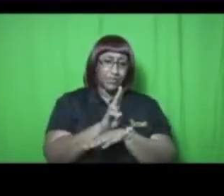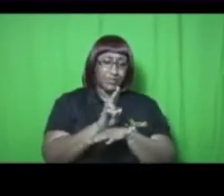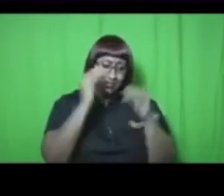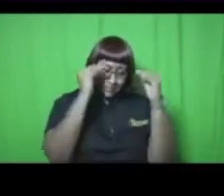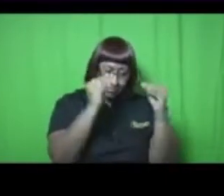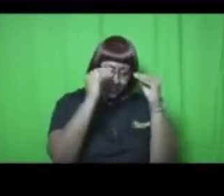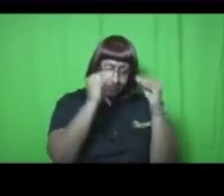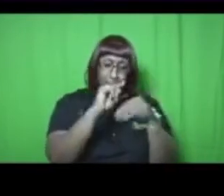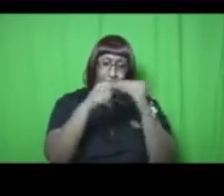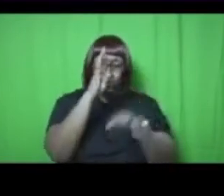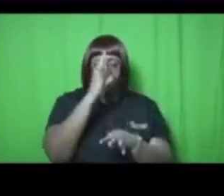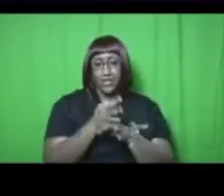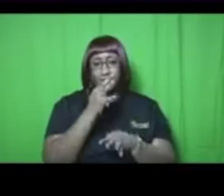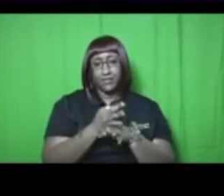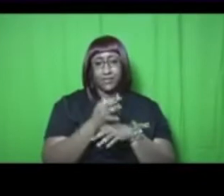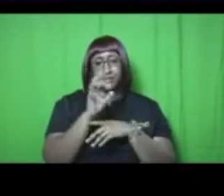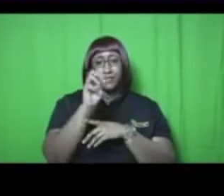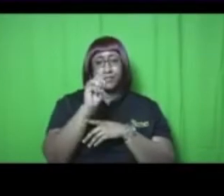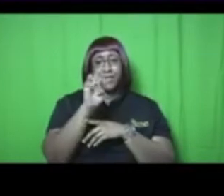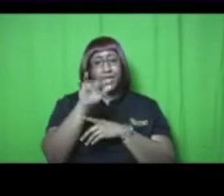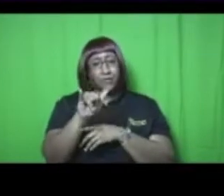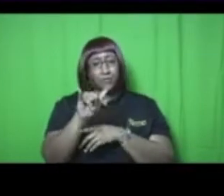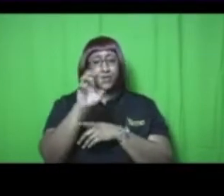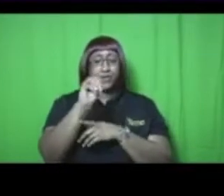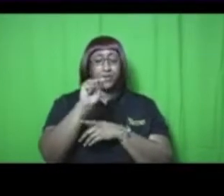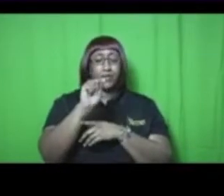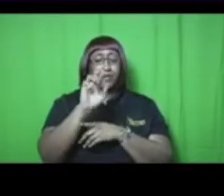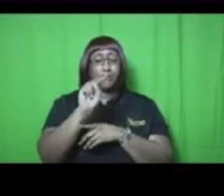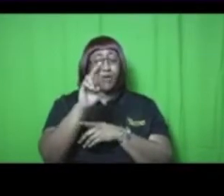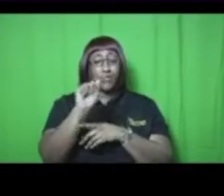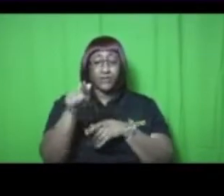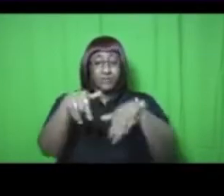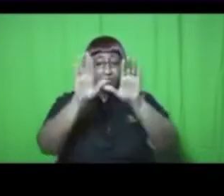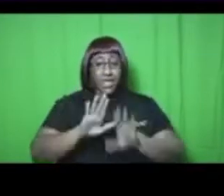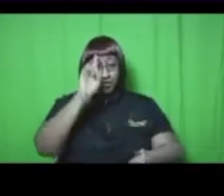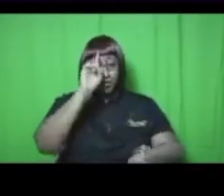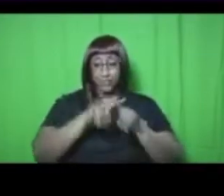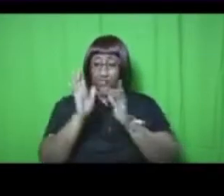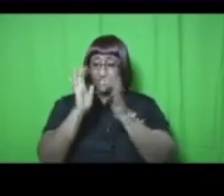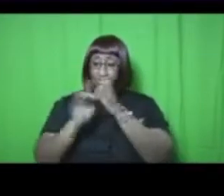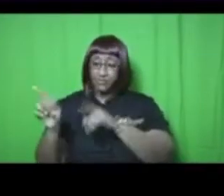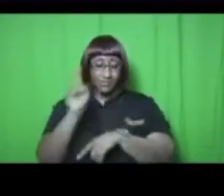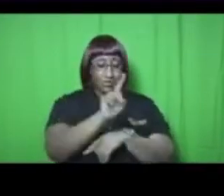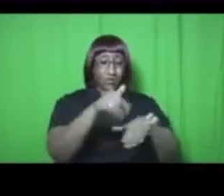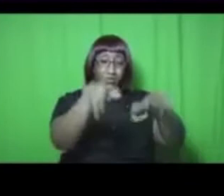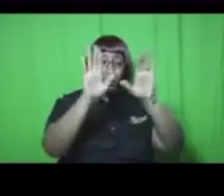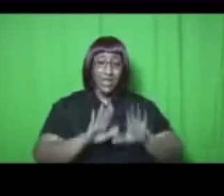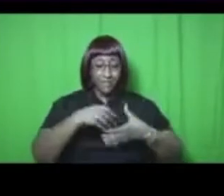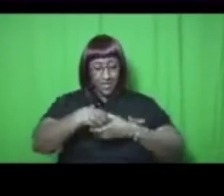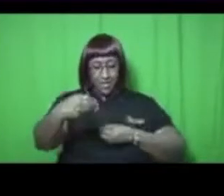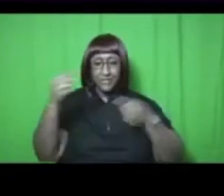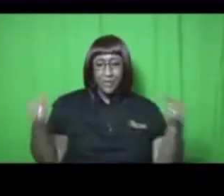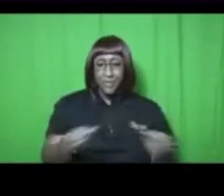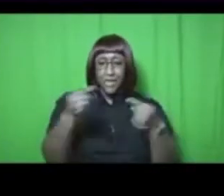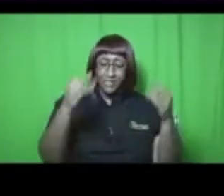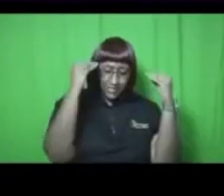faith. When Mary and Martha had to bury their brother Lazarus and Jesus came to the grave, out of that adversity, he